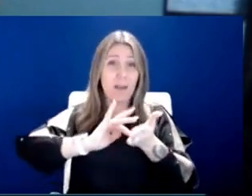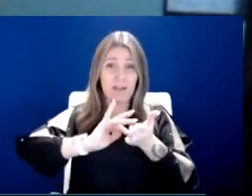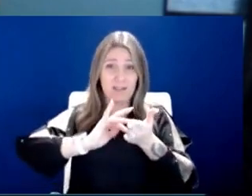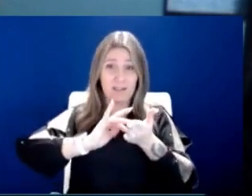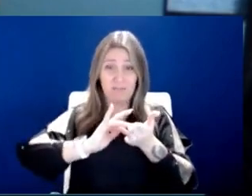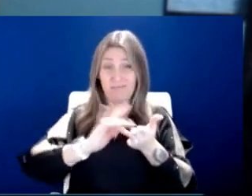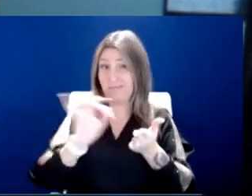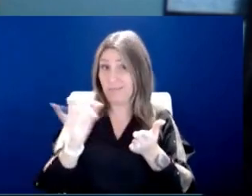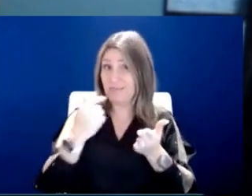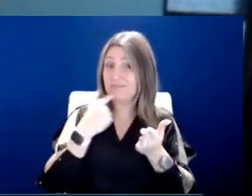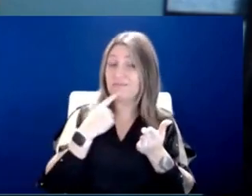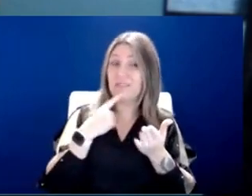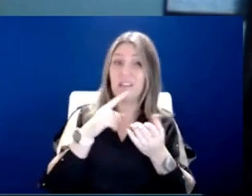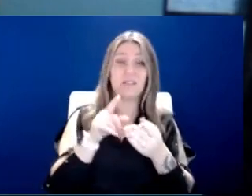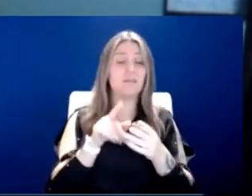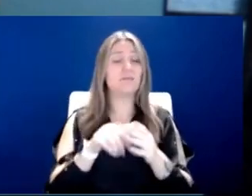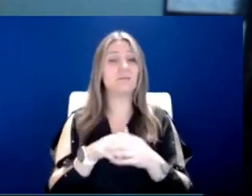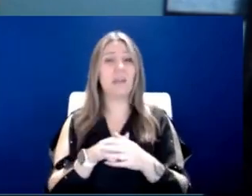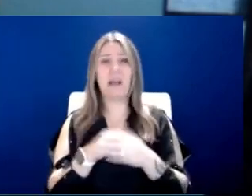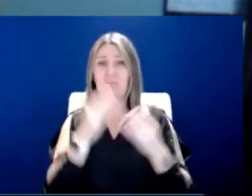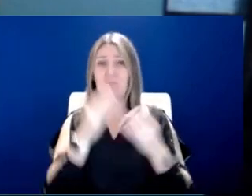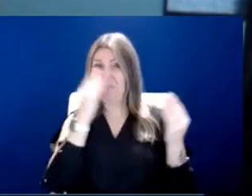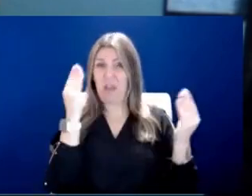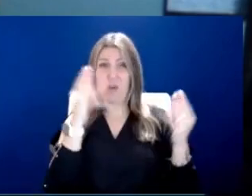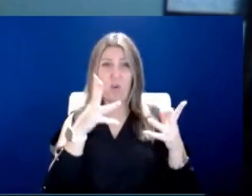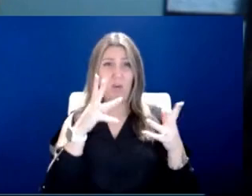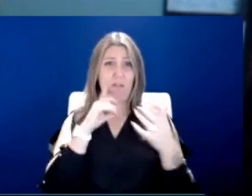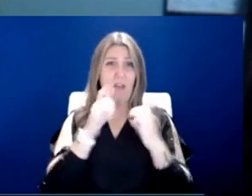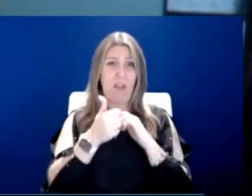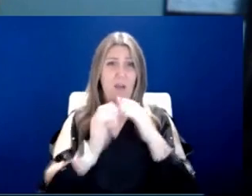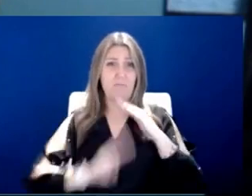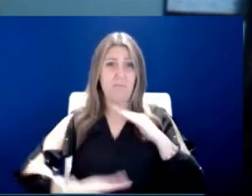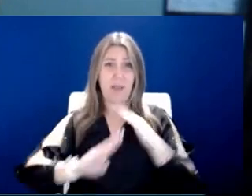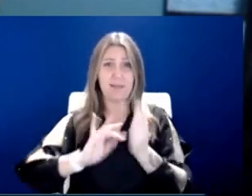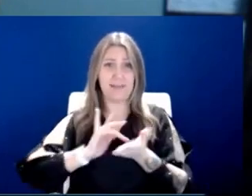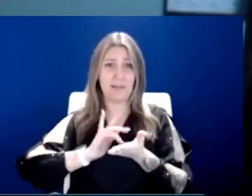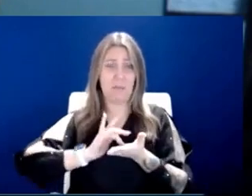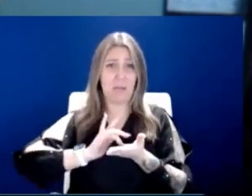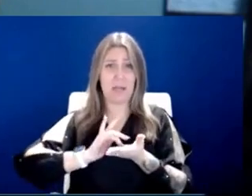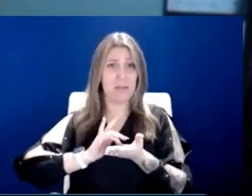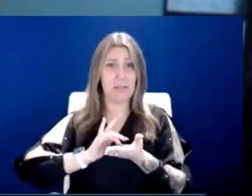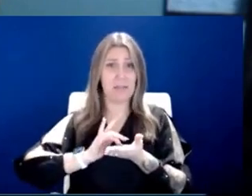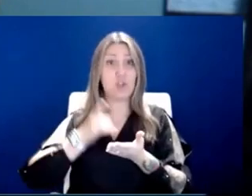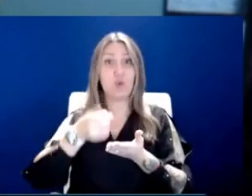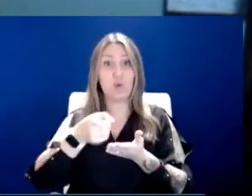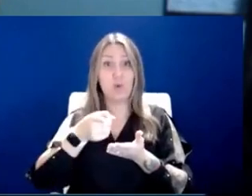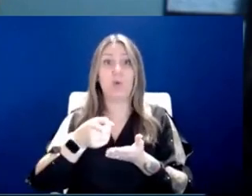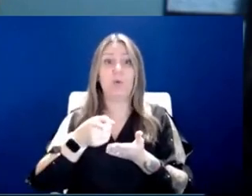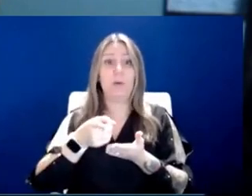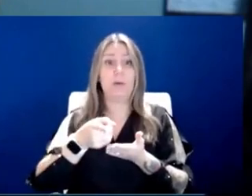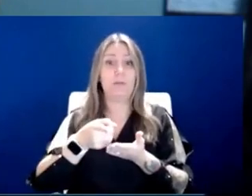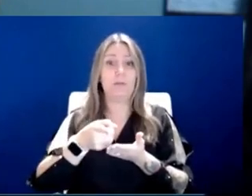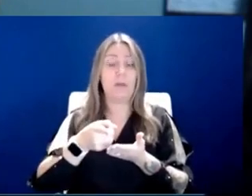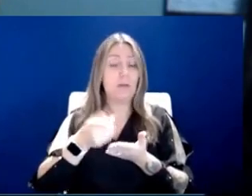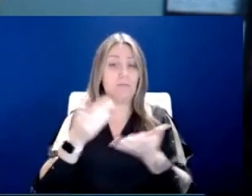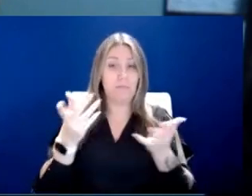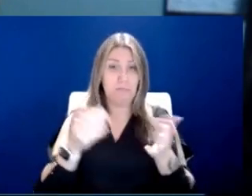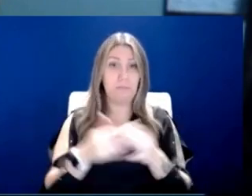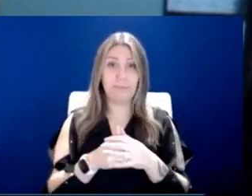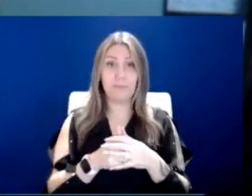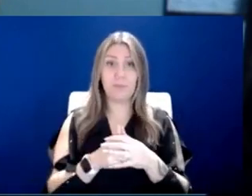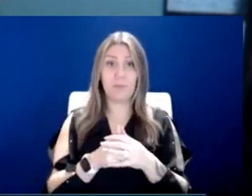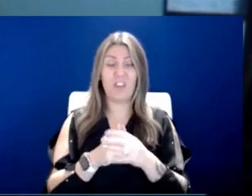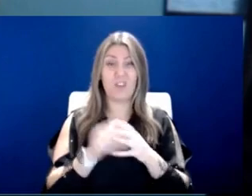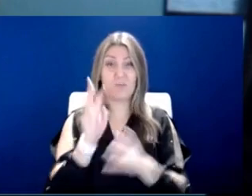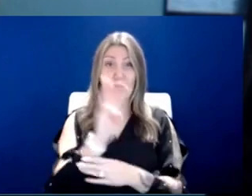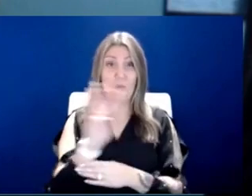mentioned, I don't care how basic of a medication it is. You literally, there's a website that we all